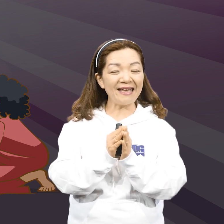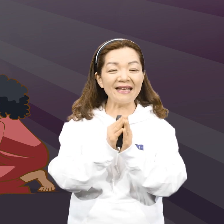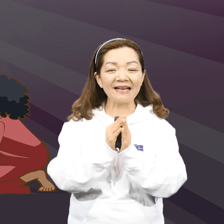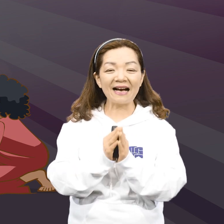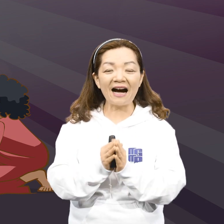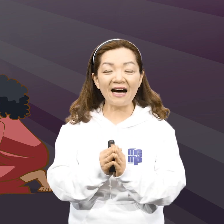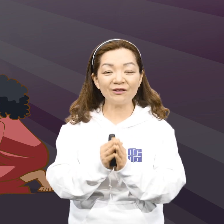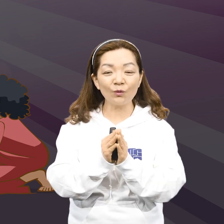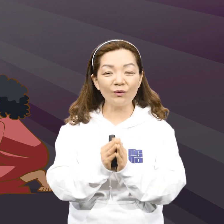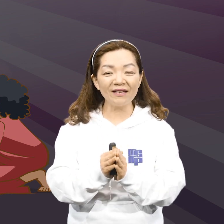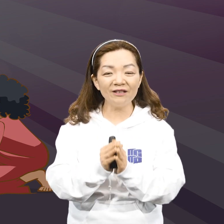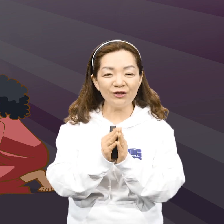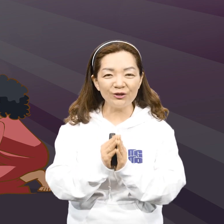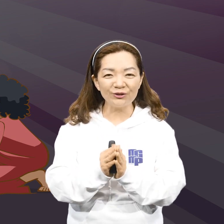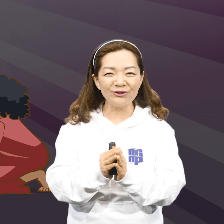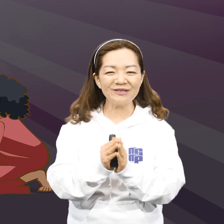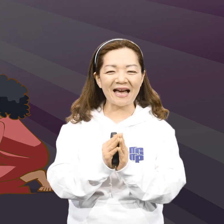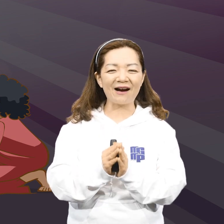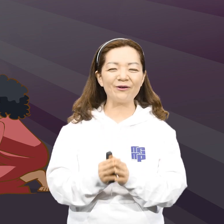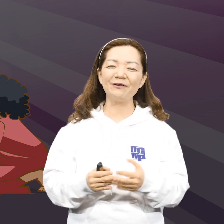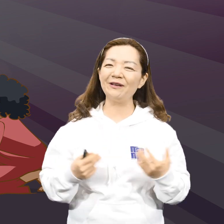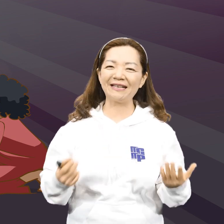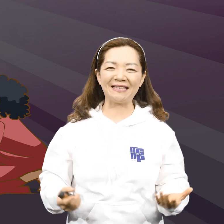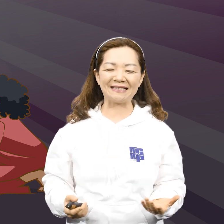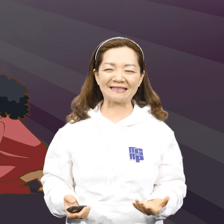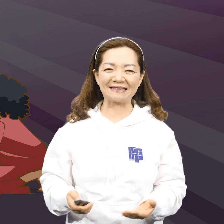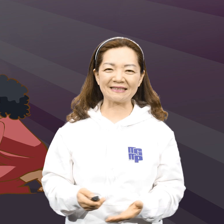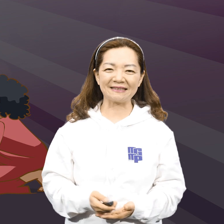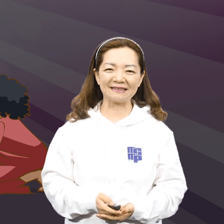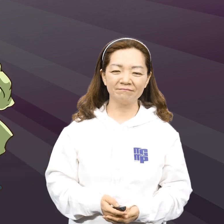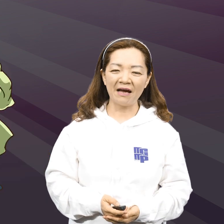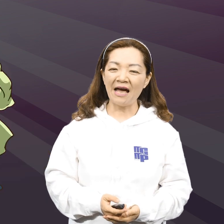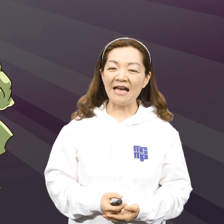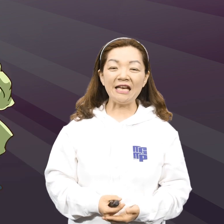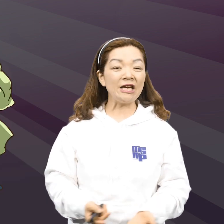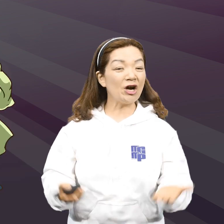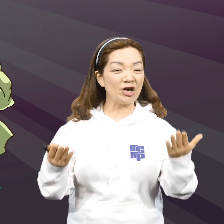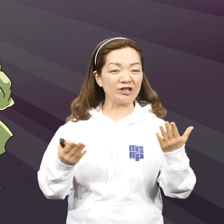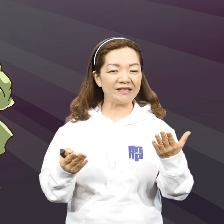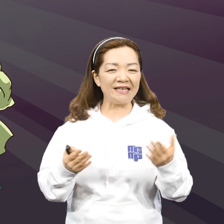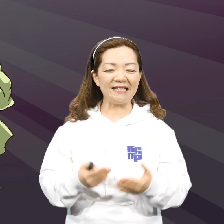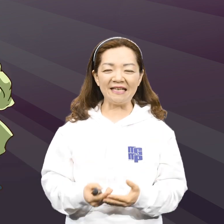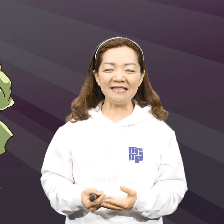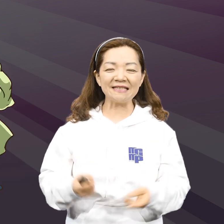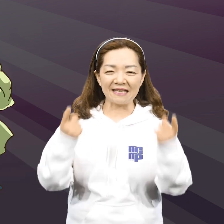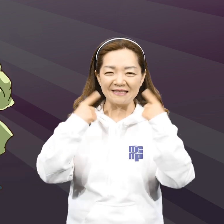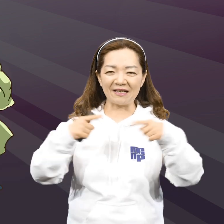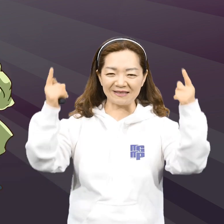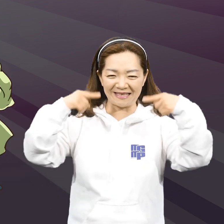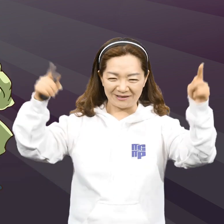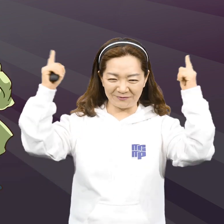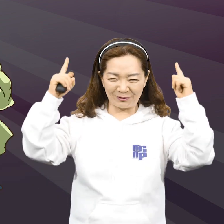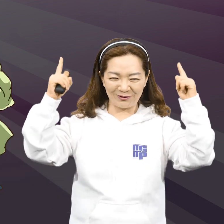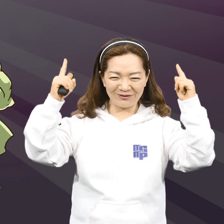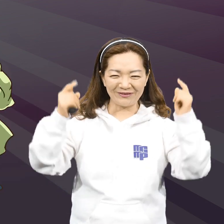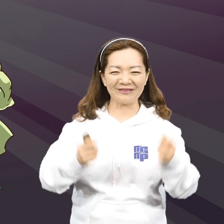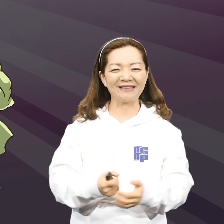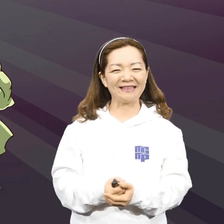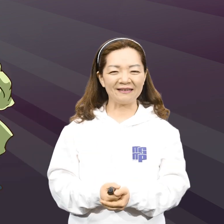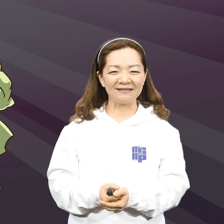that God will use our weakness. Ehud is